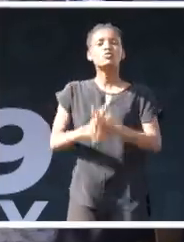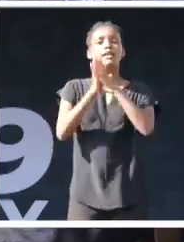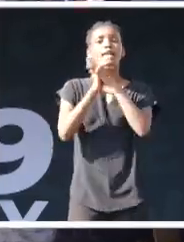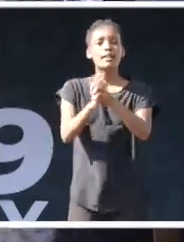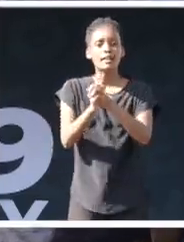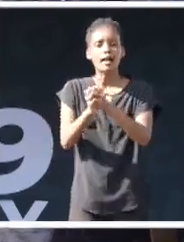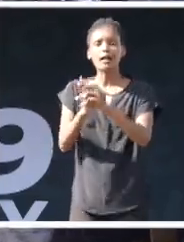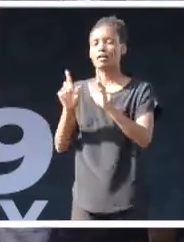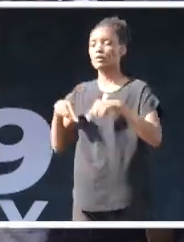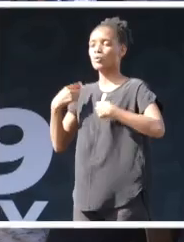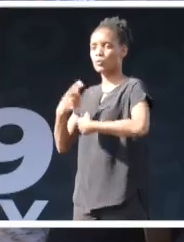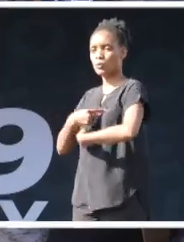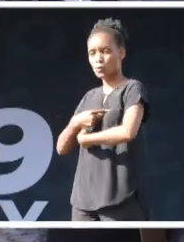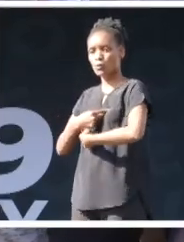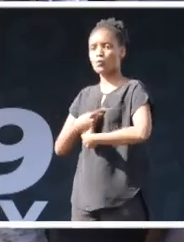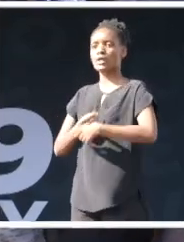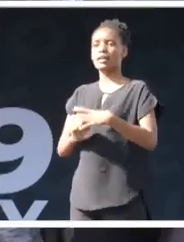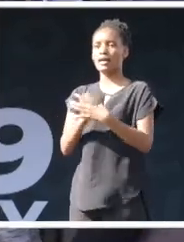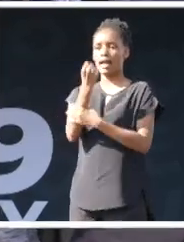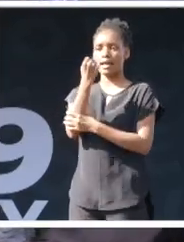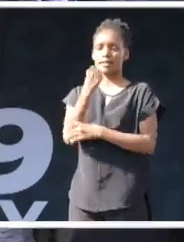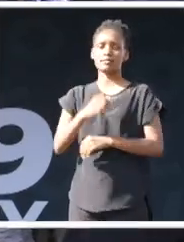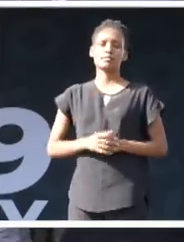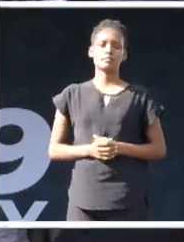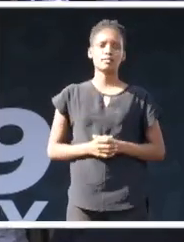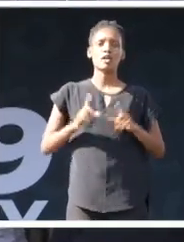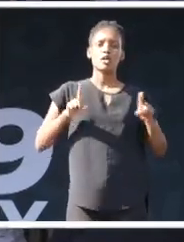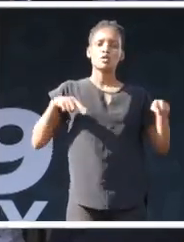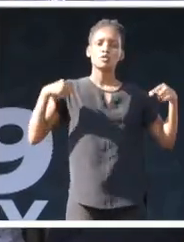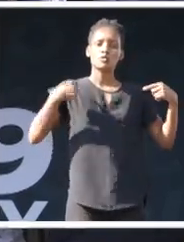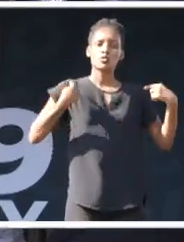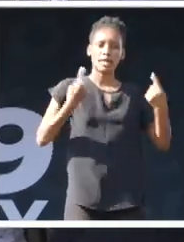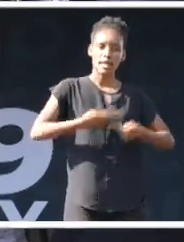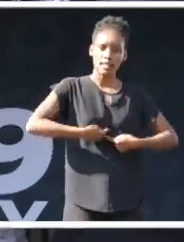together, together,